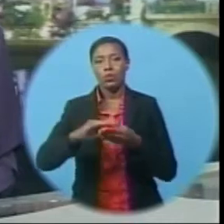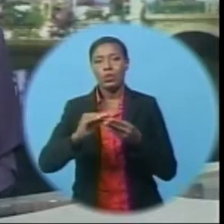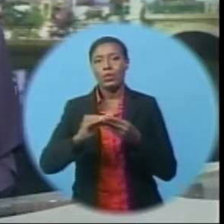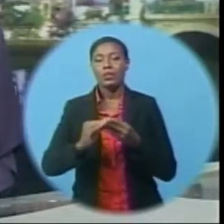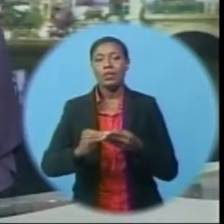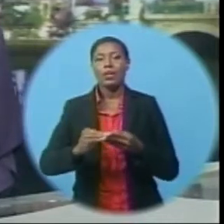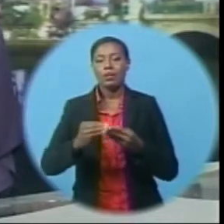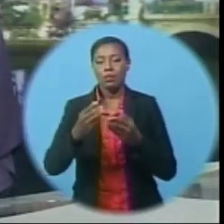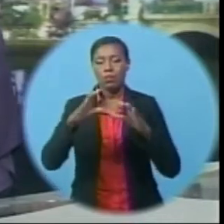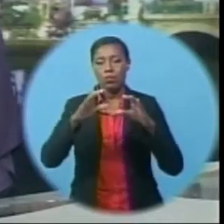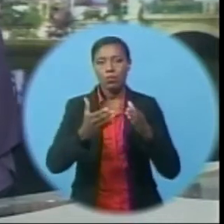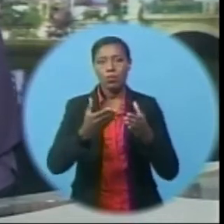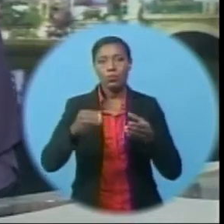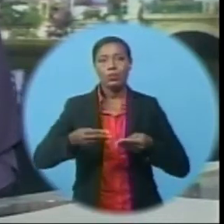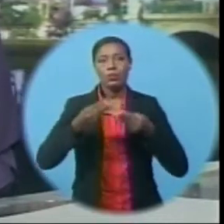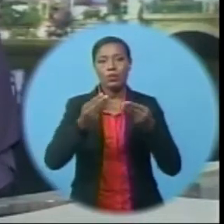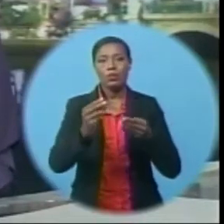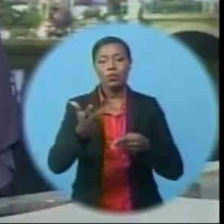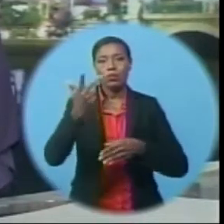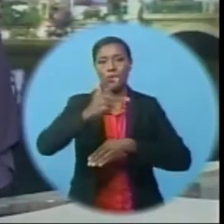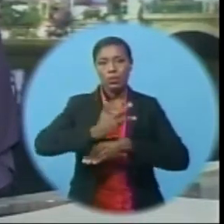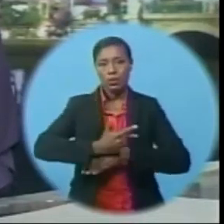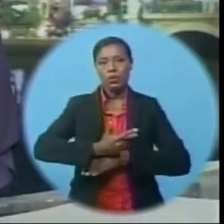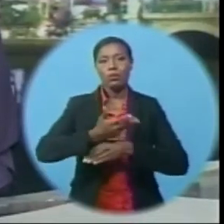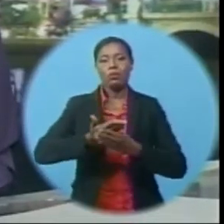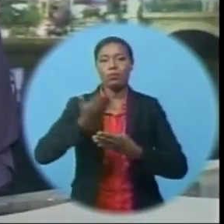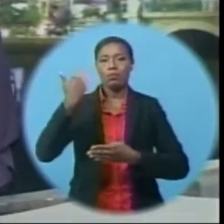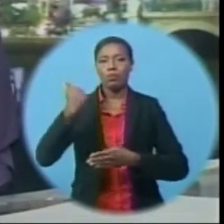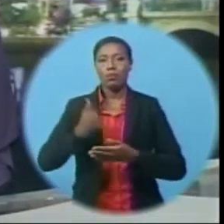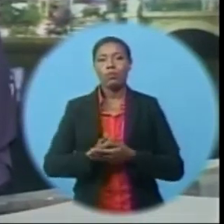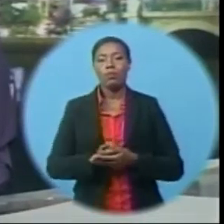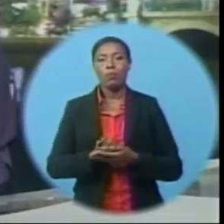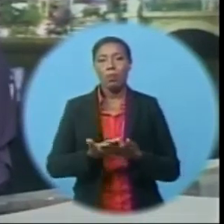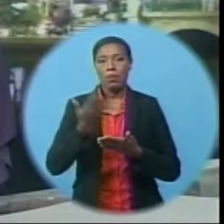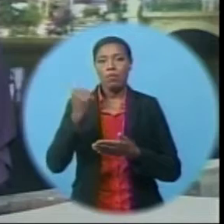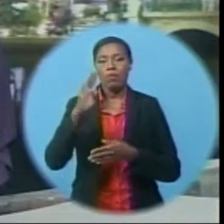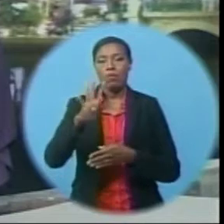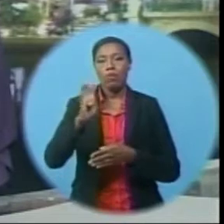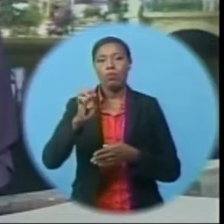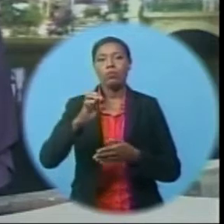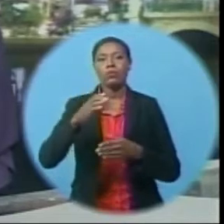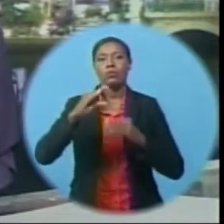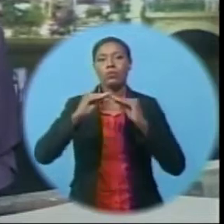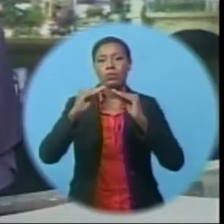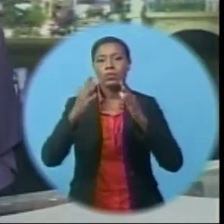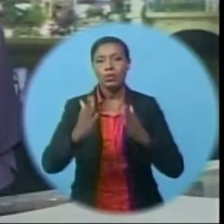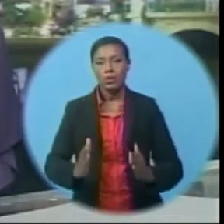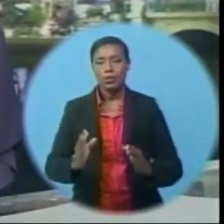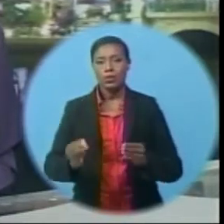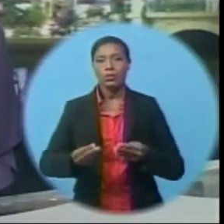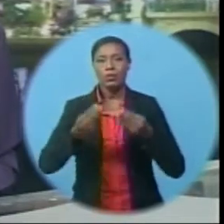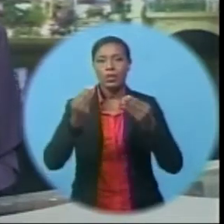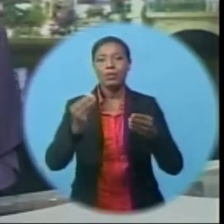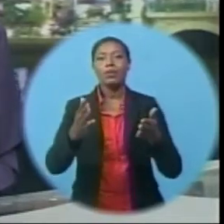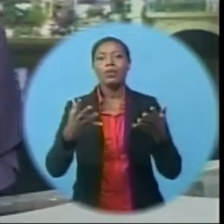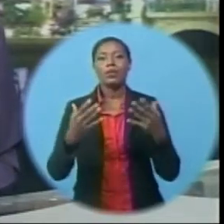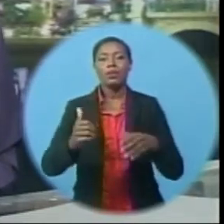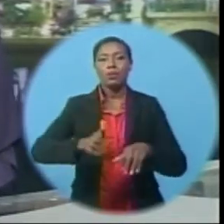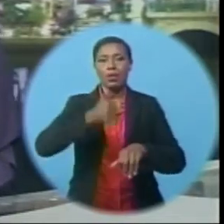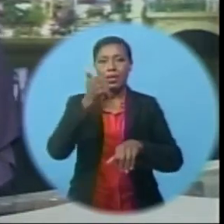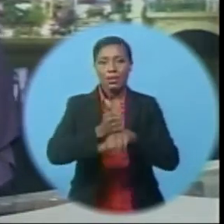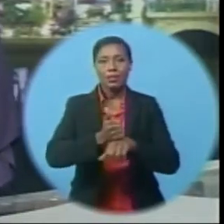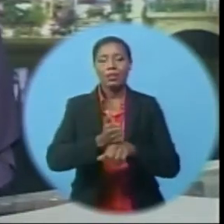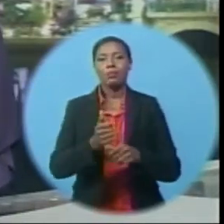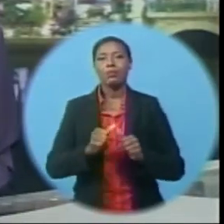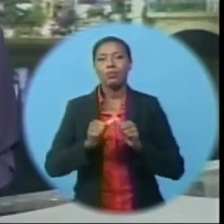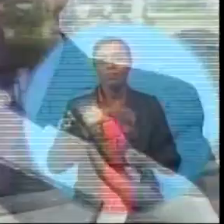letters about 3 days ago. It's a follow-up from the 400 teachers whose positions in the system were made permanent early last